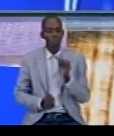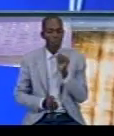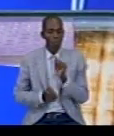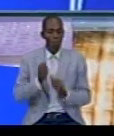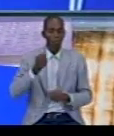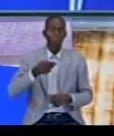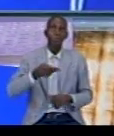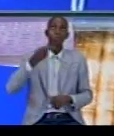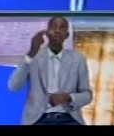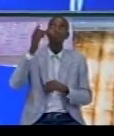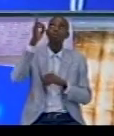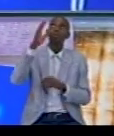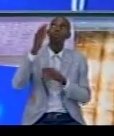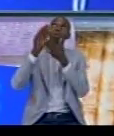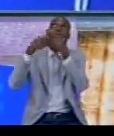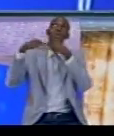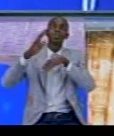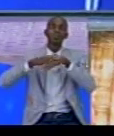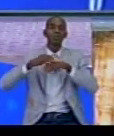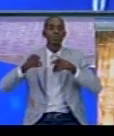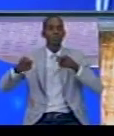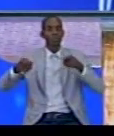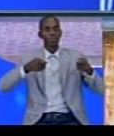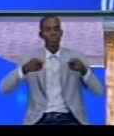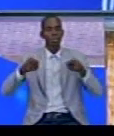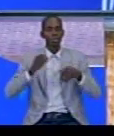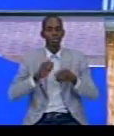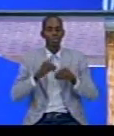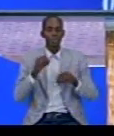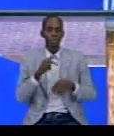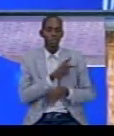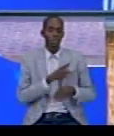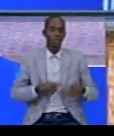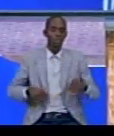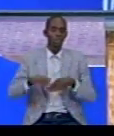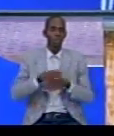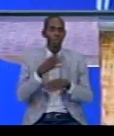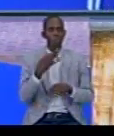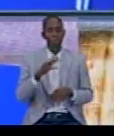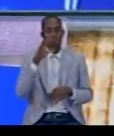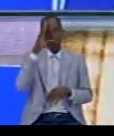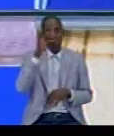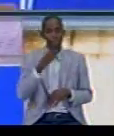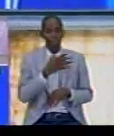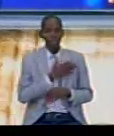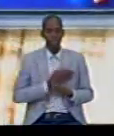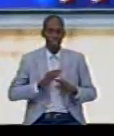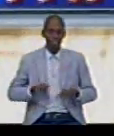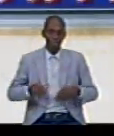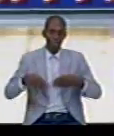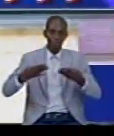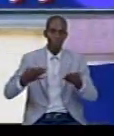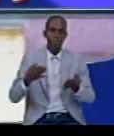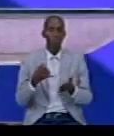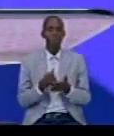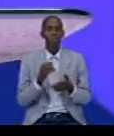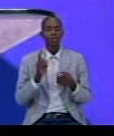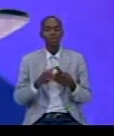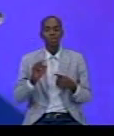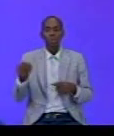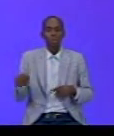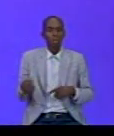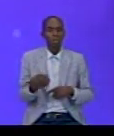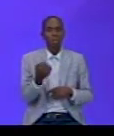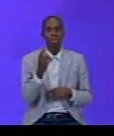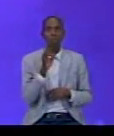High God in heaven, ruleth in the kingdom of men, and giveth it to